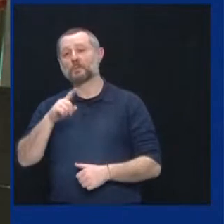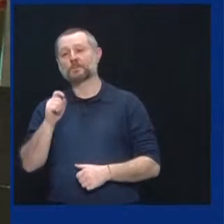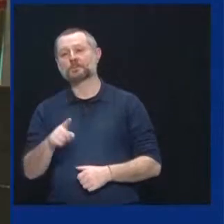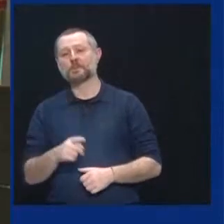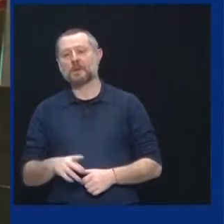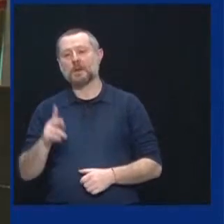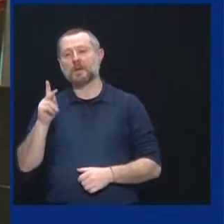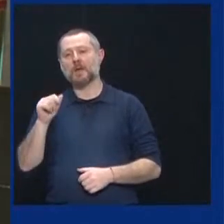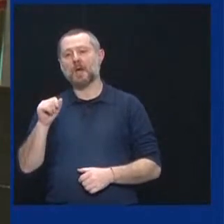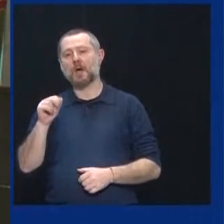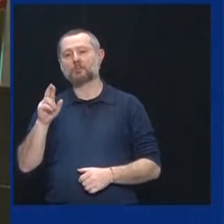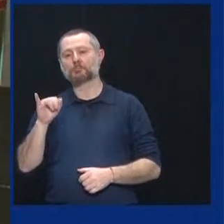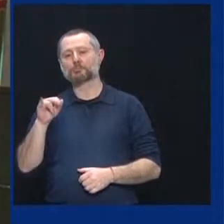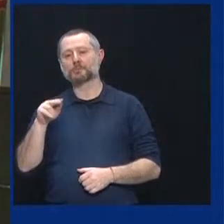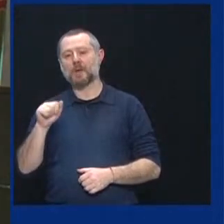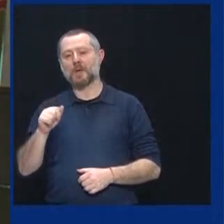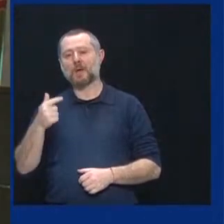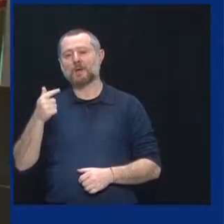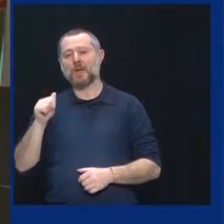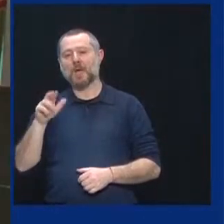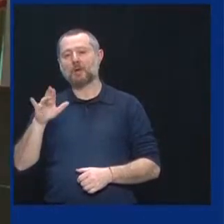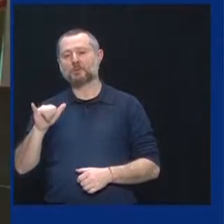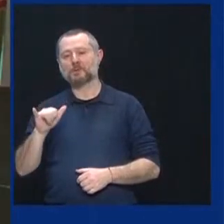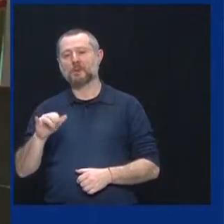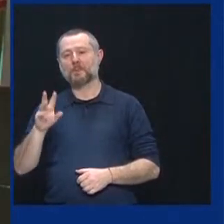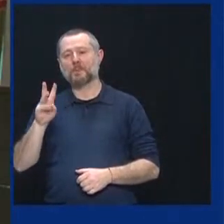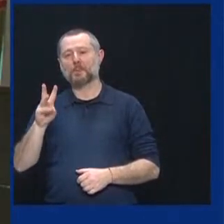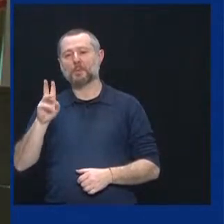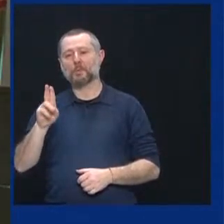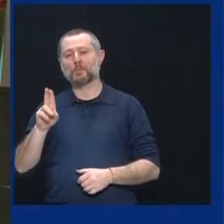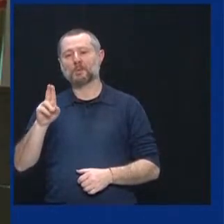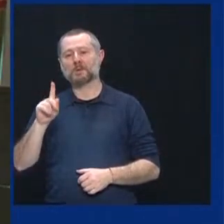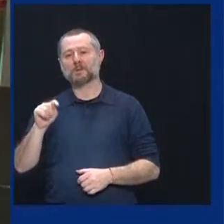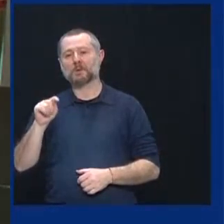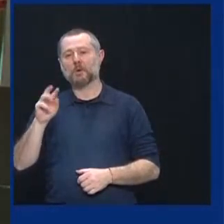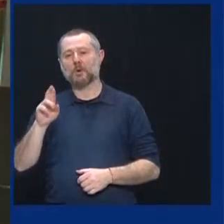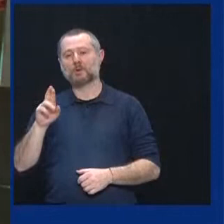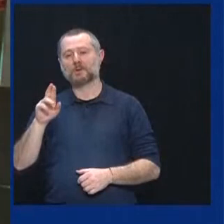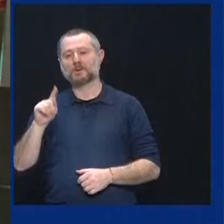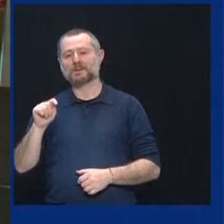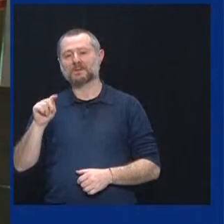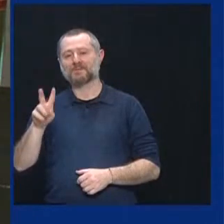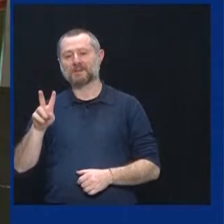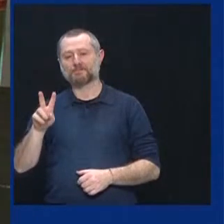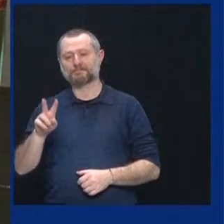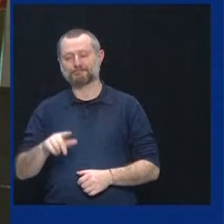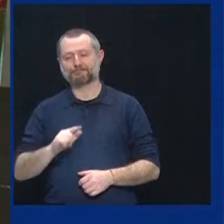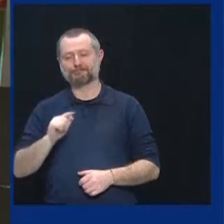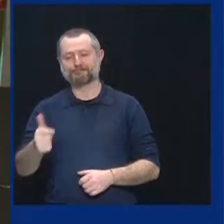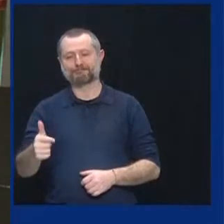Karina Gary at WUTR TV. Karina, your line is now open. Please unmute your microphone.